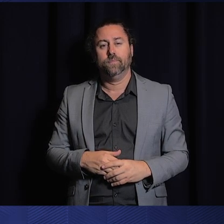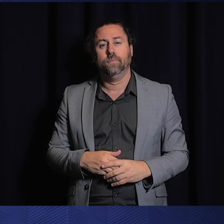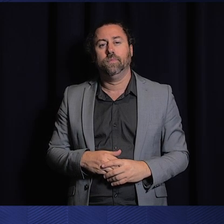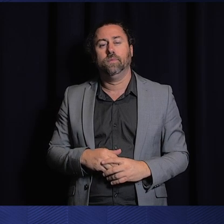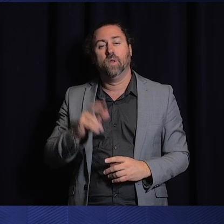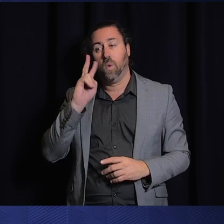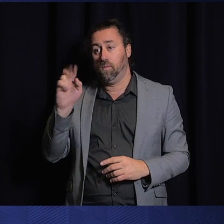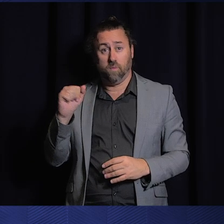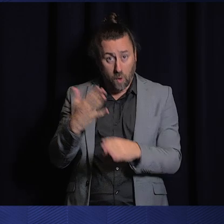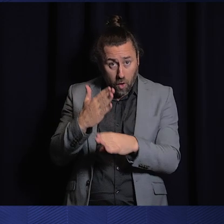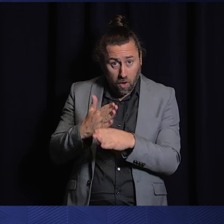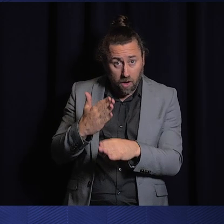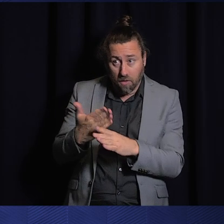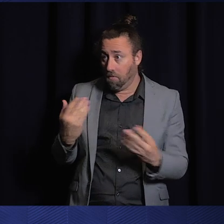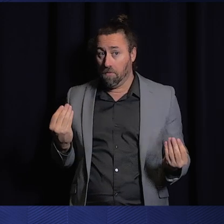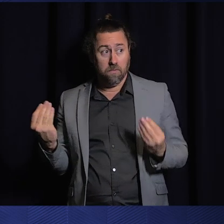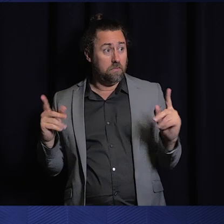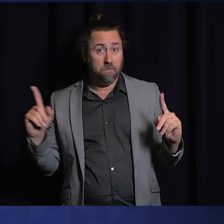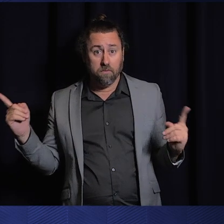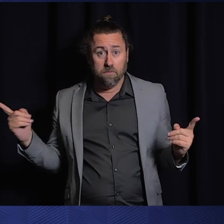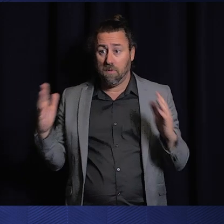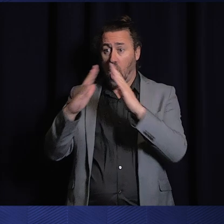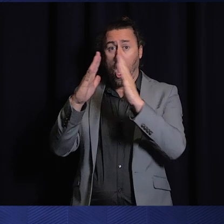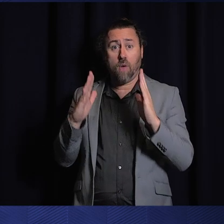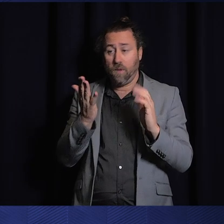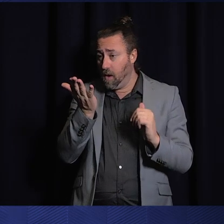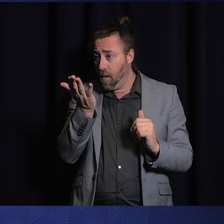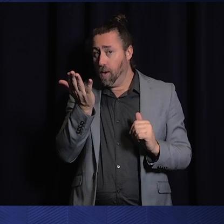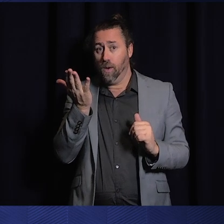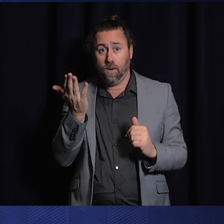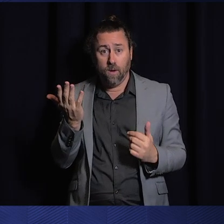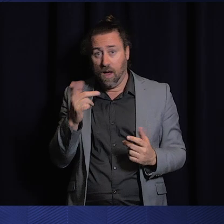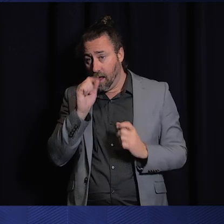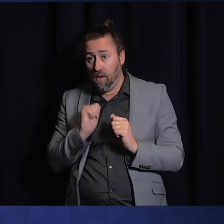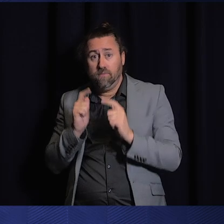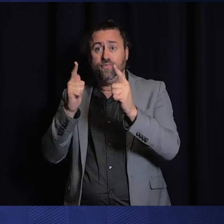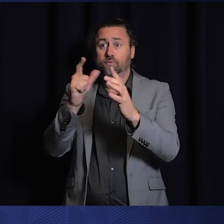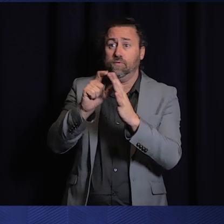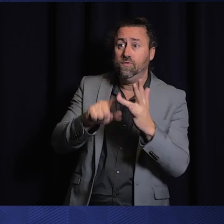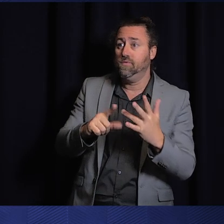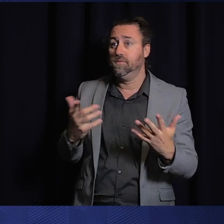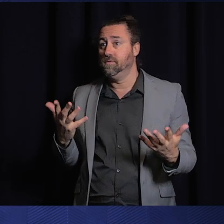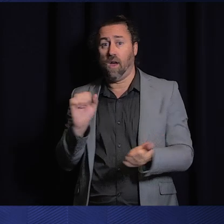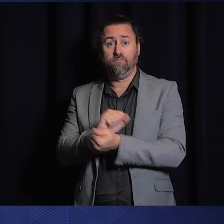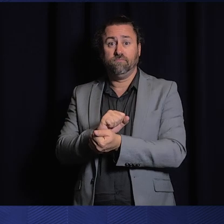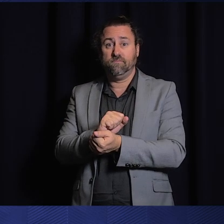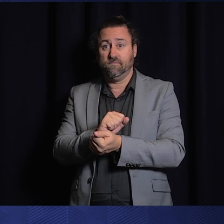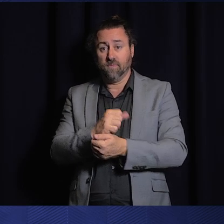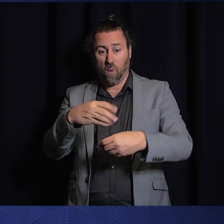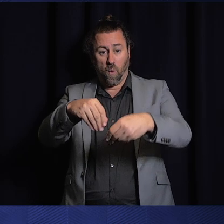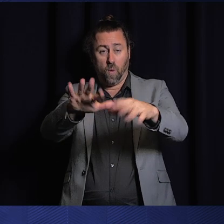people's livelihoods, housing conditions, access to services and infrastructure, mental and physical